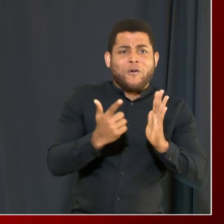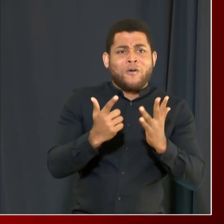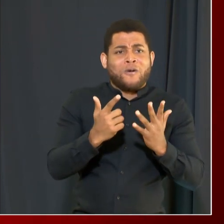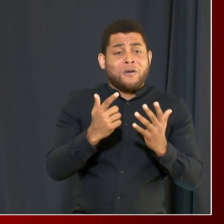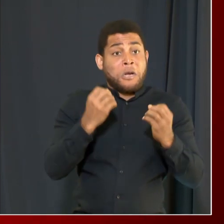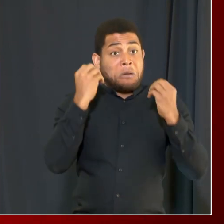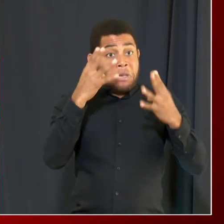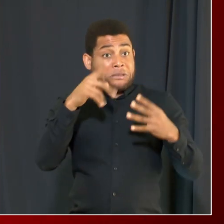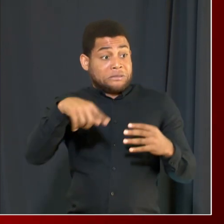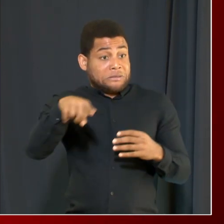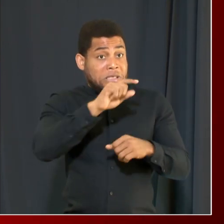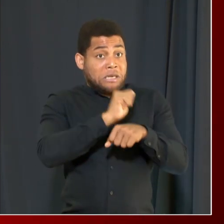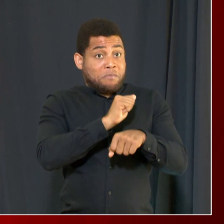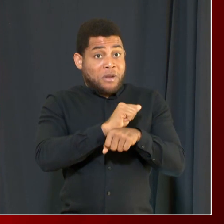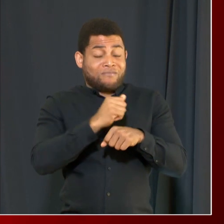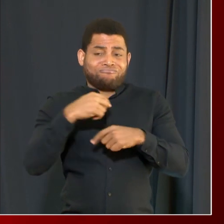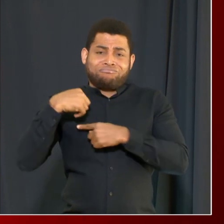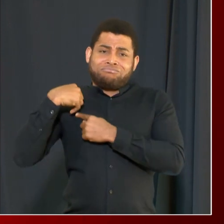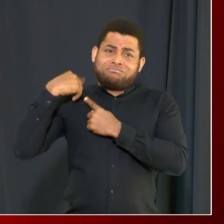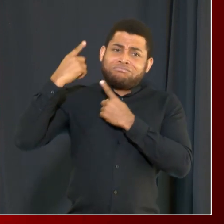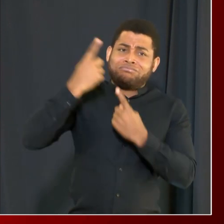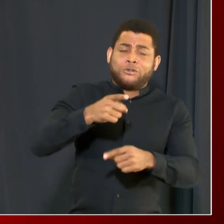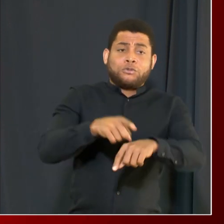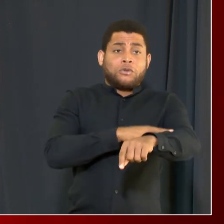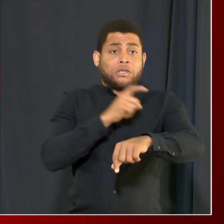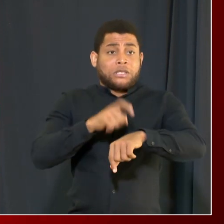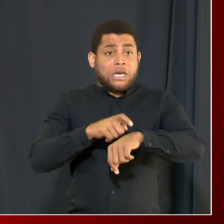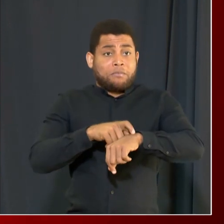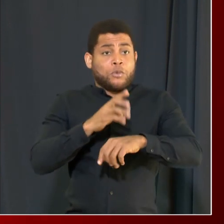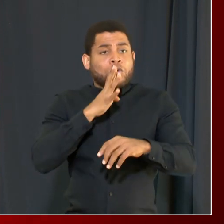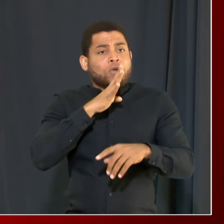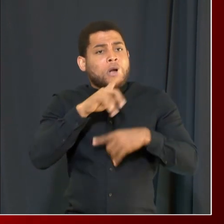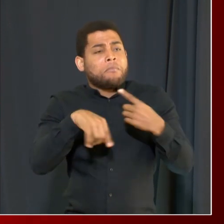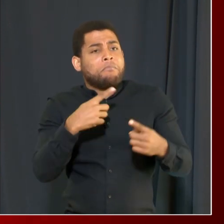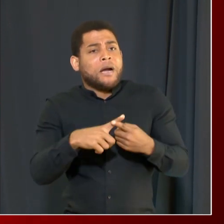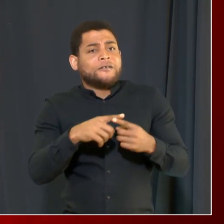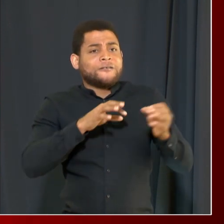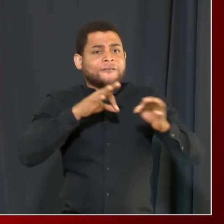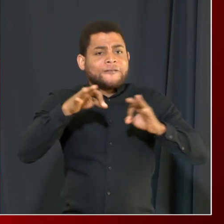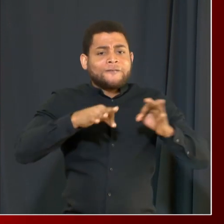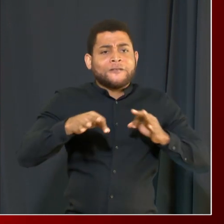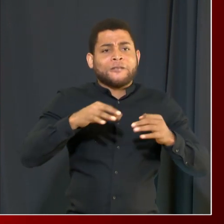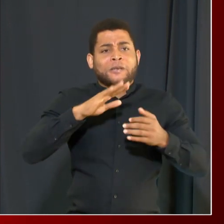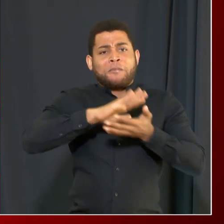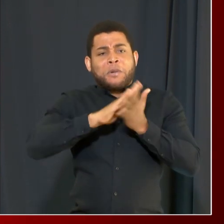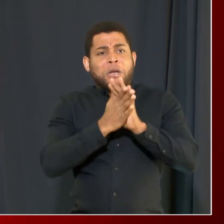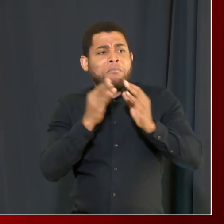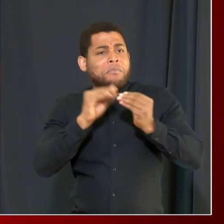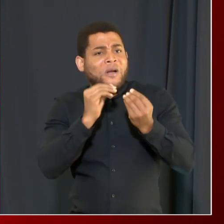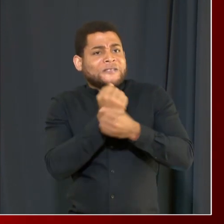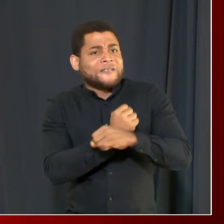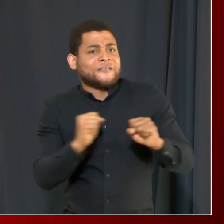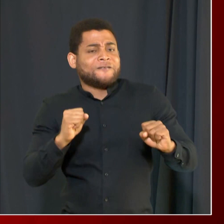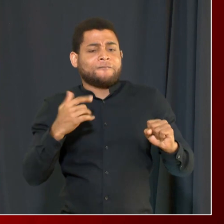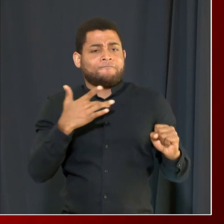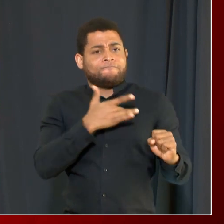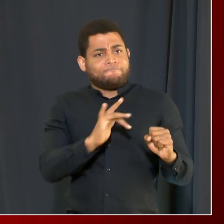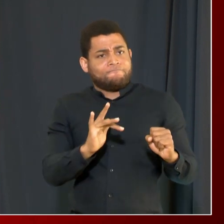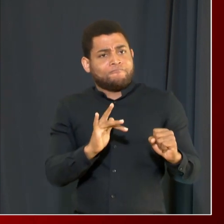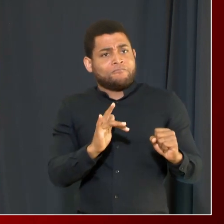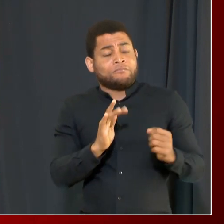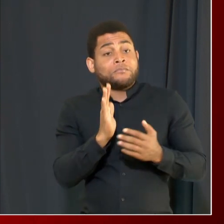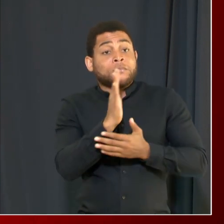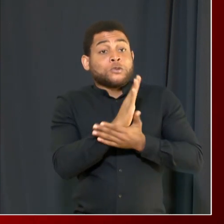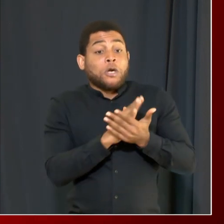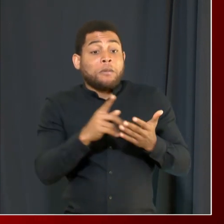time that define what it means to be in a position that's considered safety sensitive. So we have some positions, actually many,